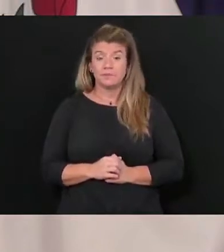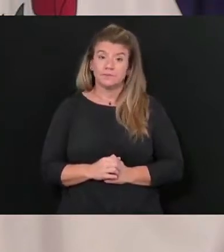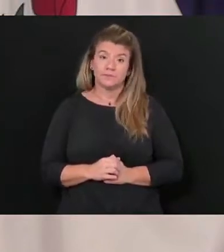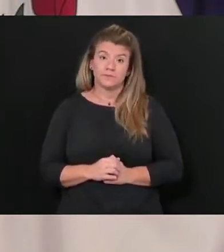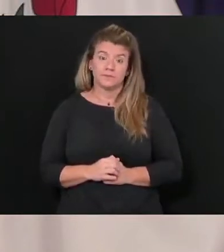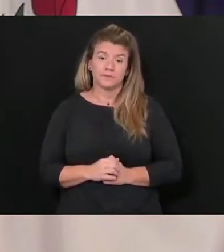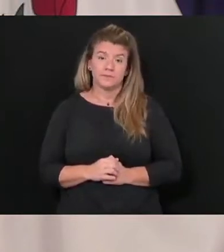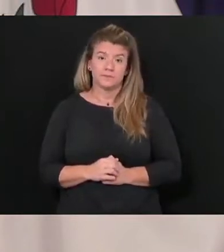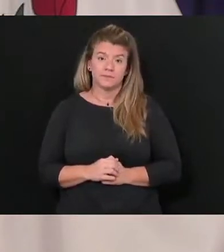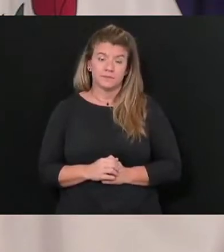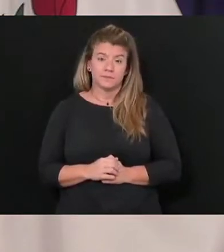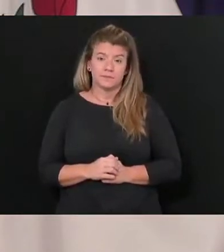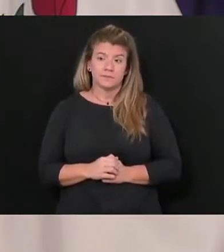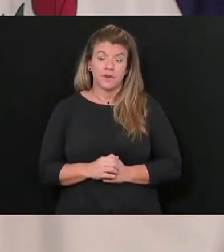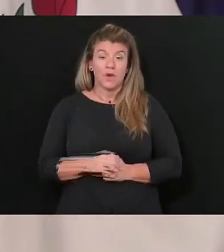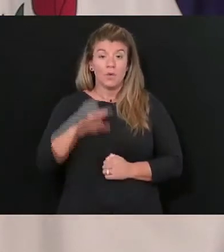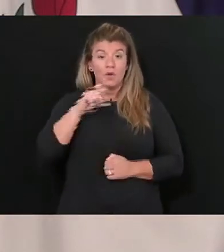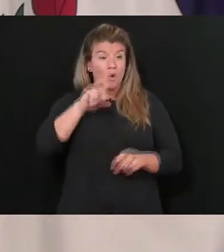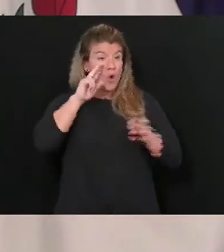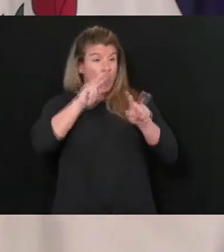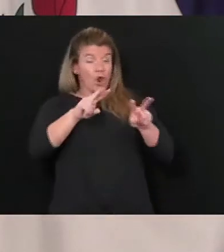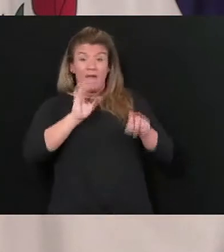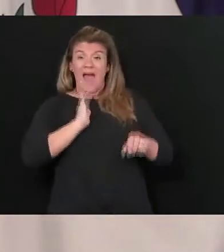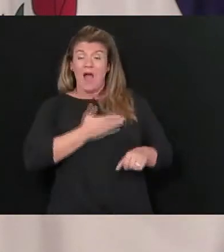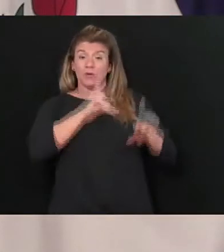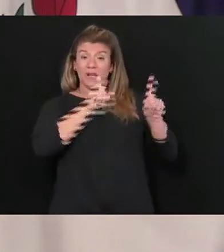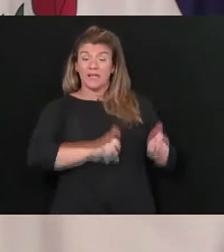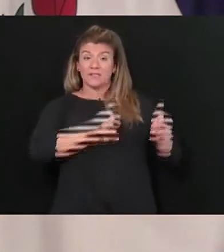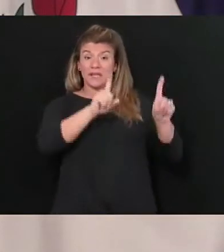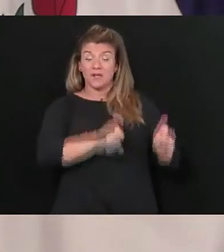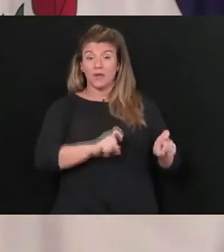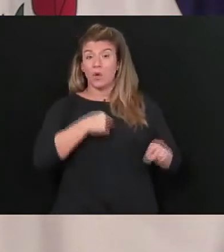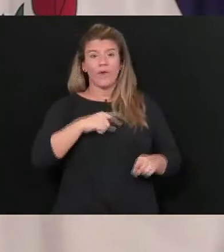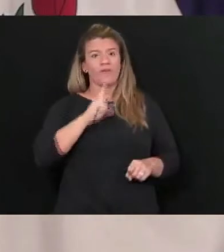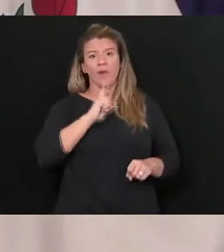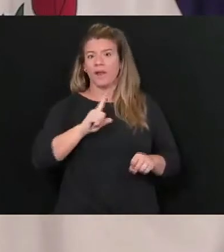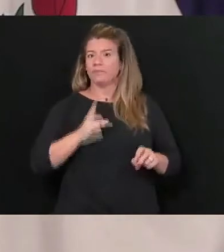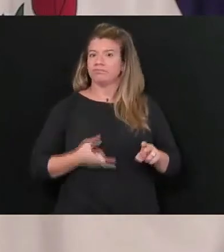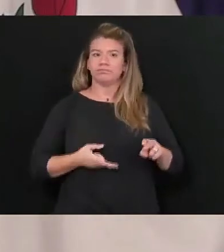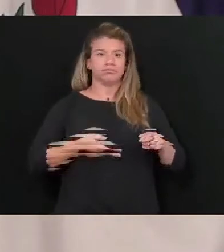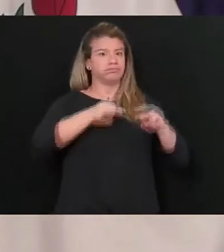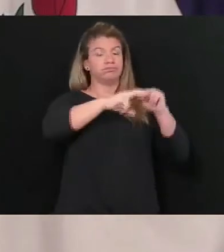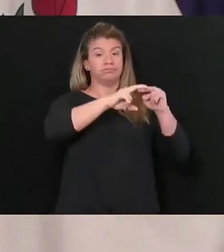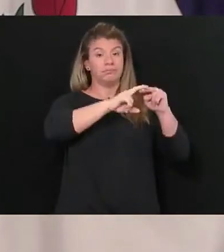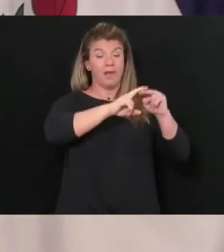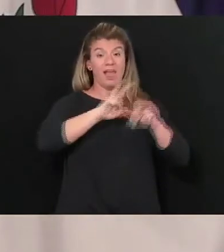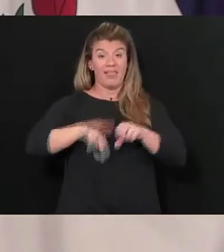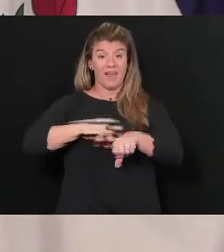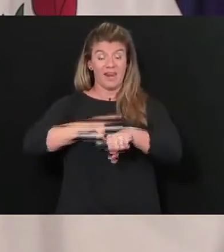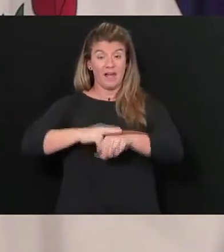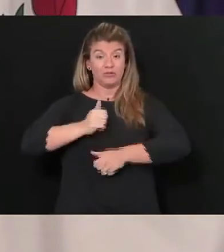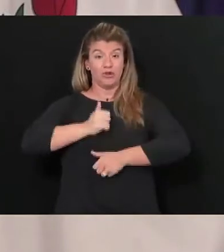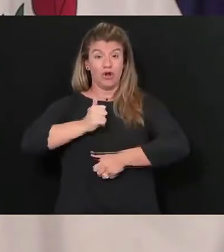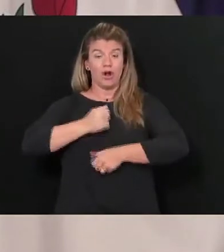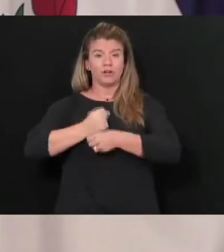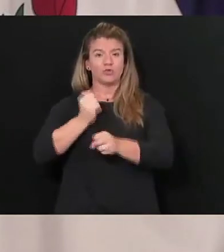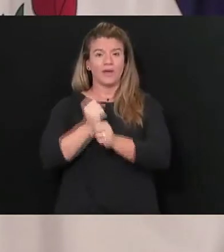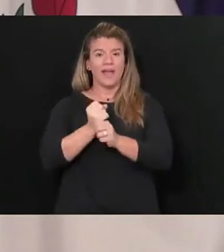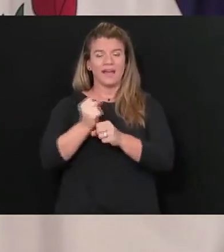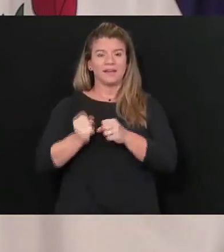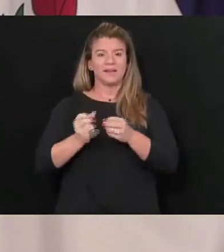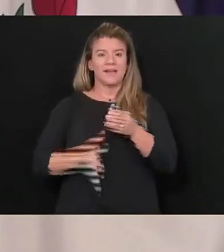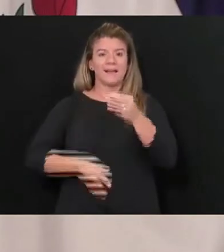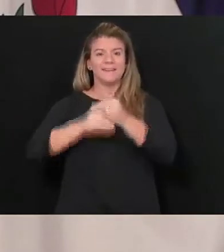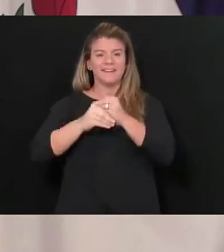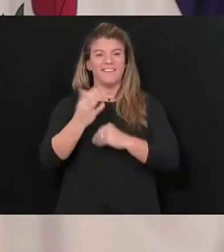our testing, we have really amped that up. We have created through the National Guard an additional 15